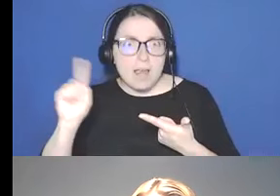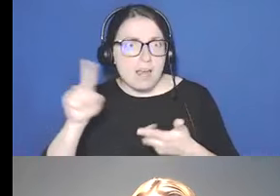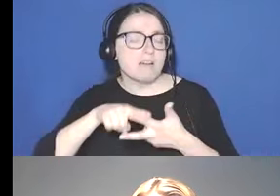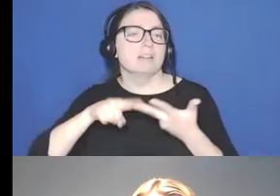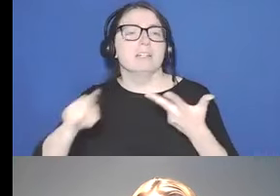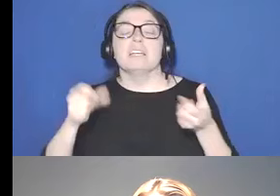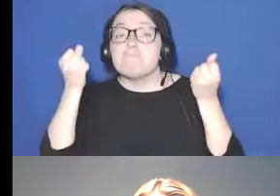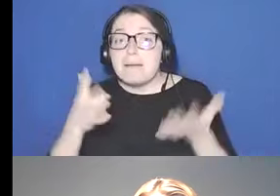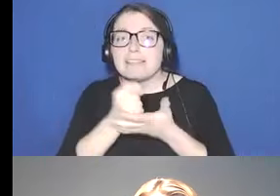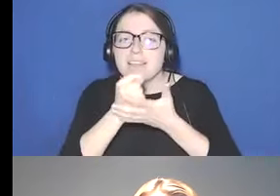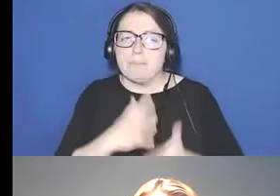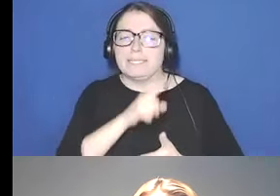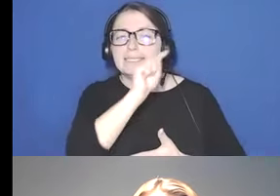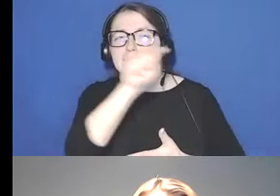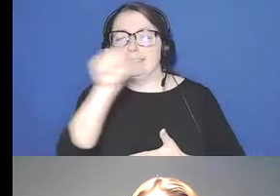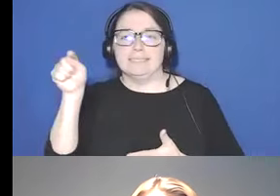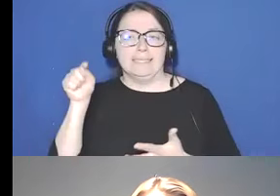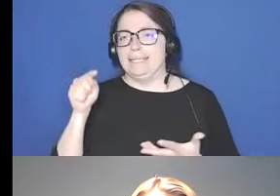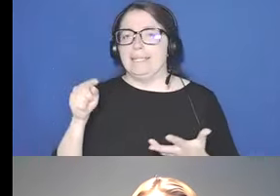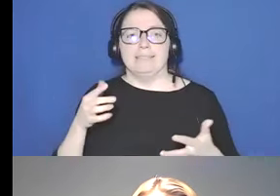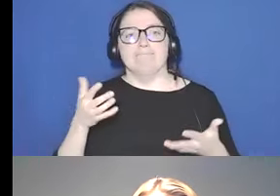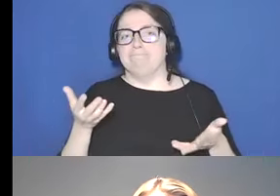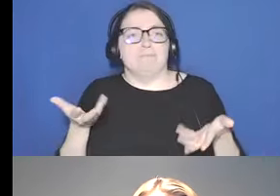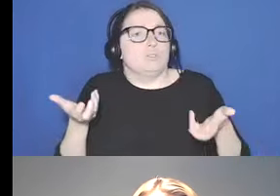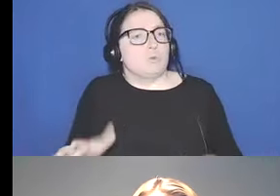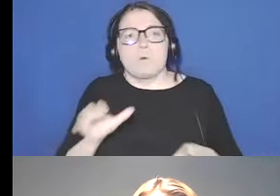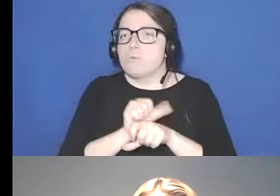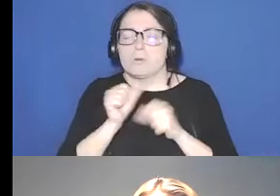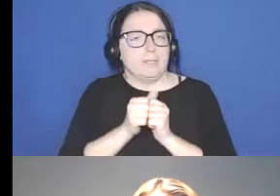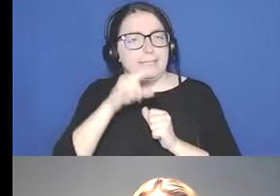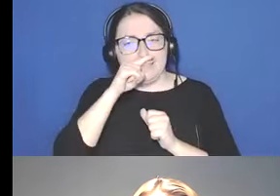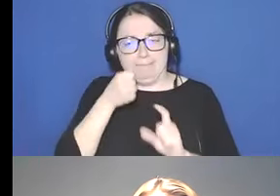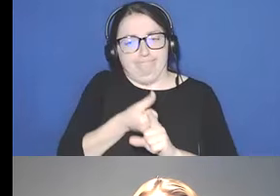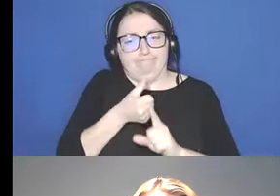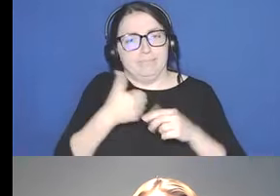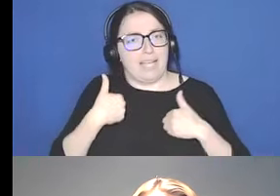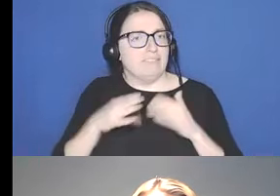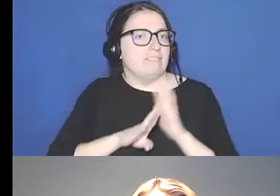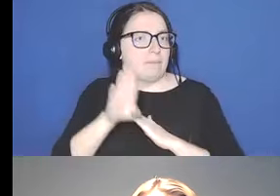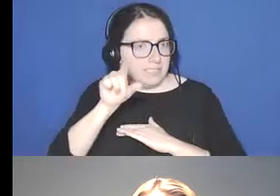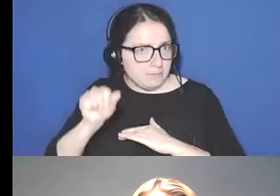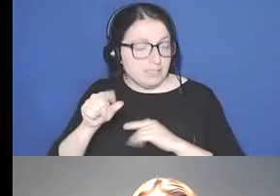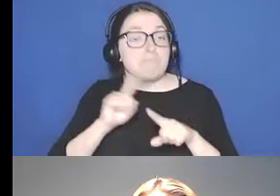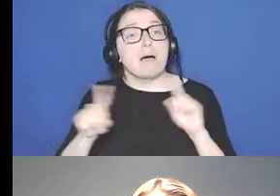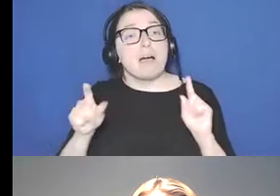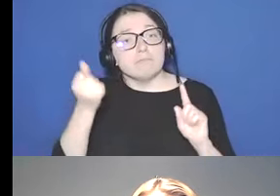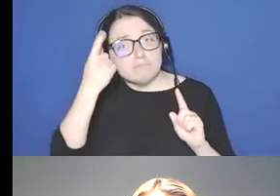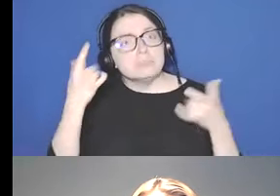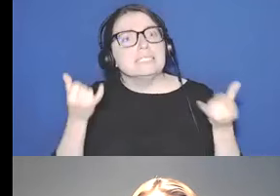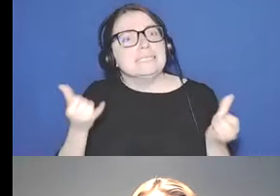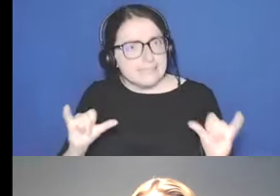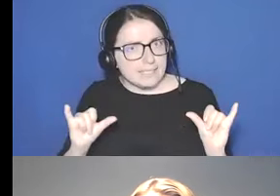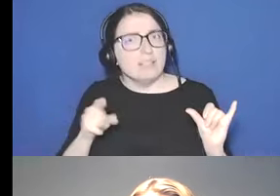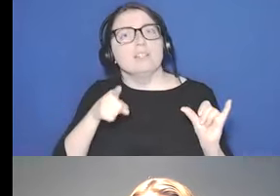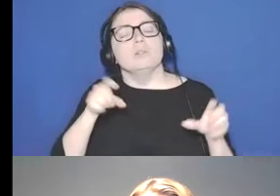are not comfortable working with children with a developmental disability. But again, it's a place where you could try and be a